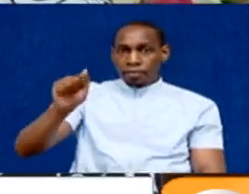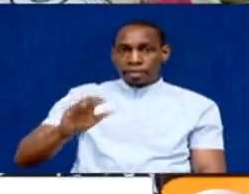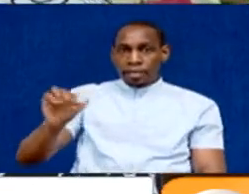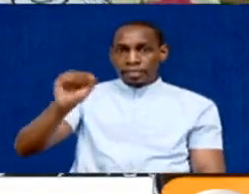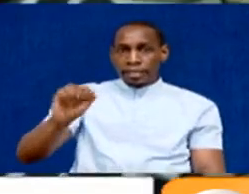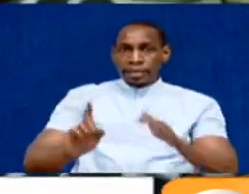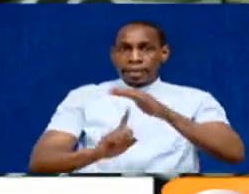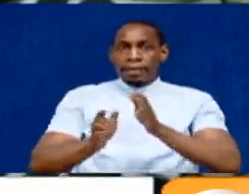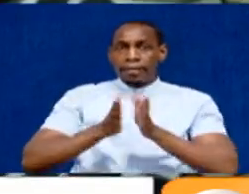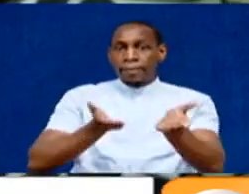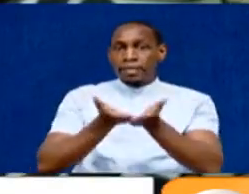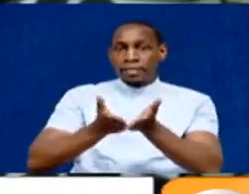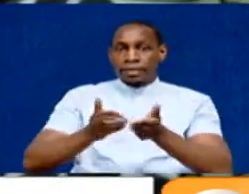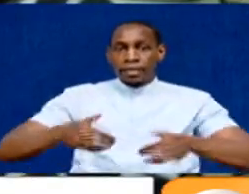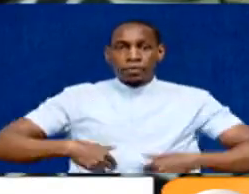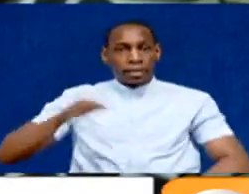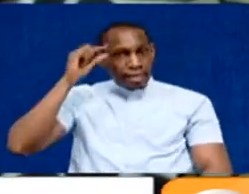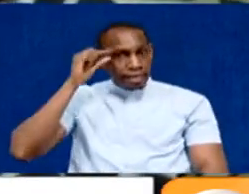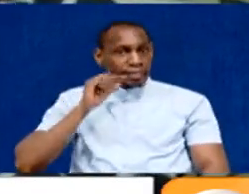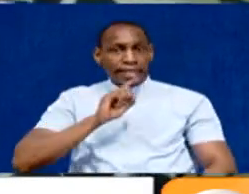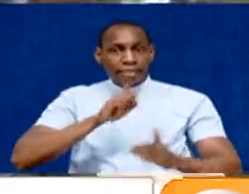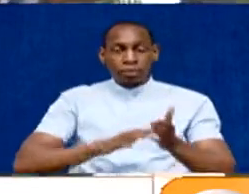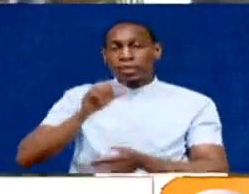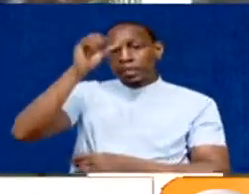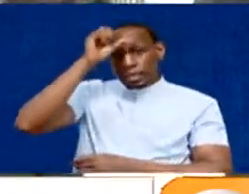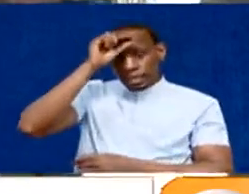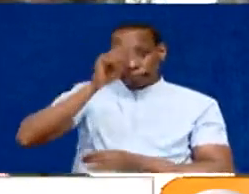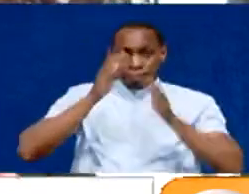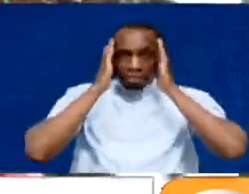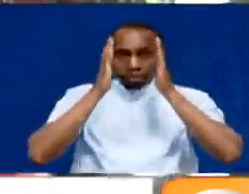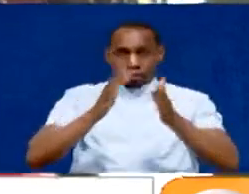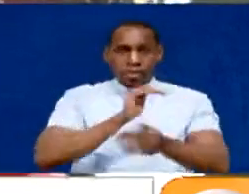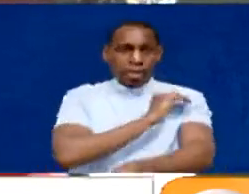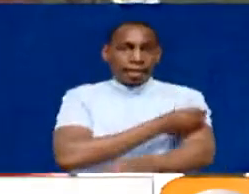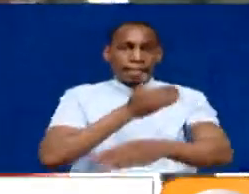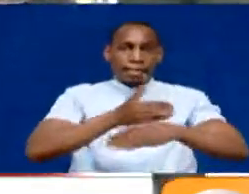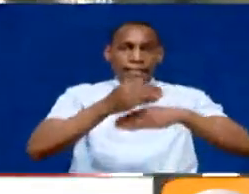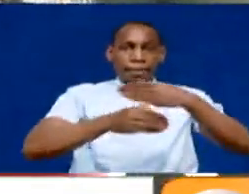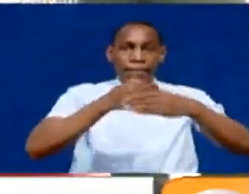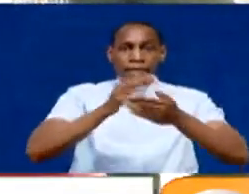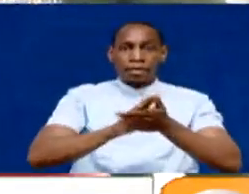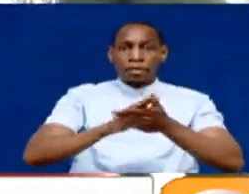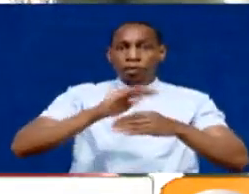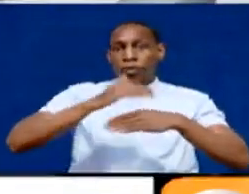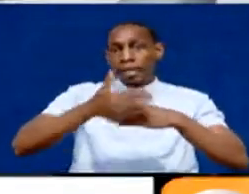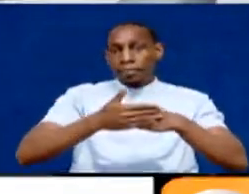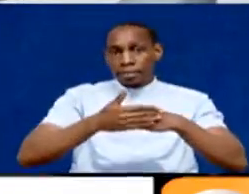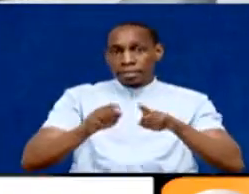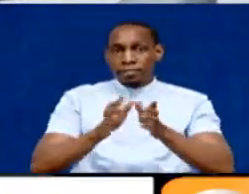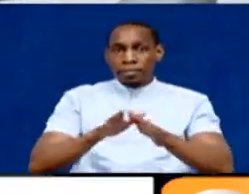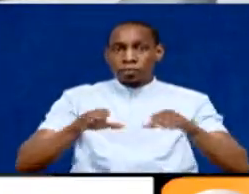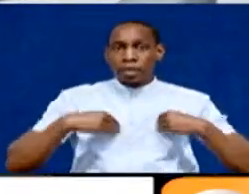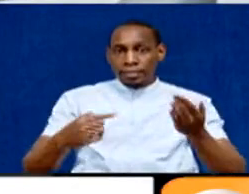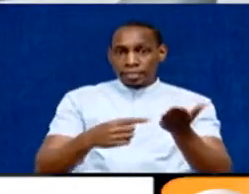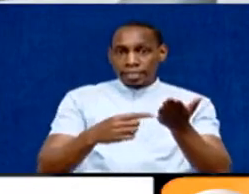Cabinet Secretary, Ministry of Public Service, Youth and Gender, says the government is committed to capacity building in rehabilitation,